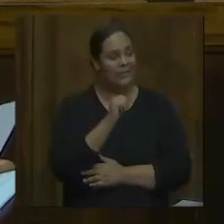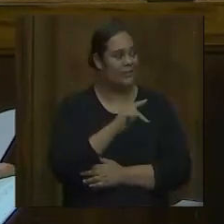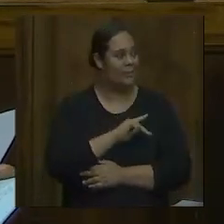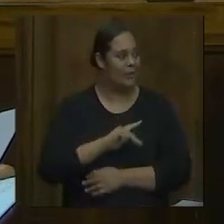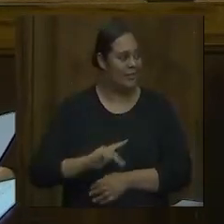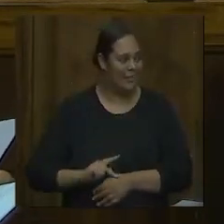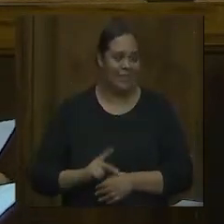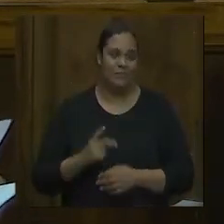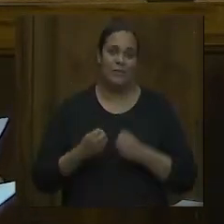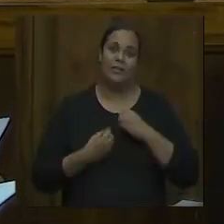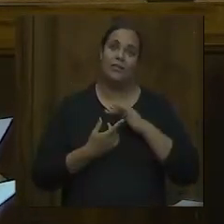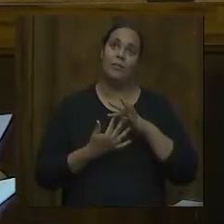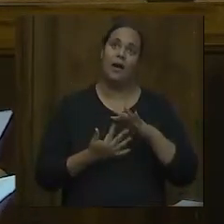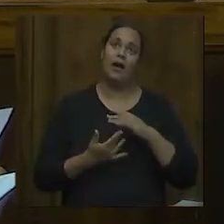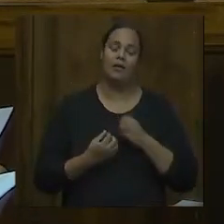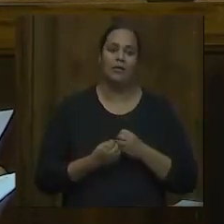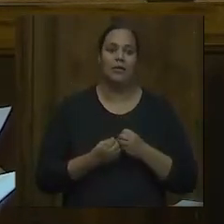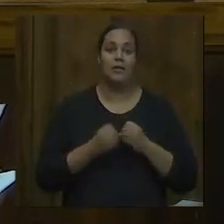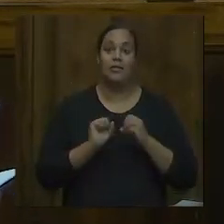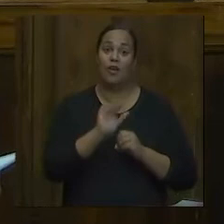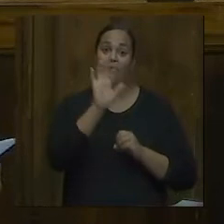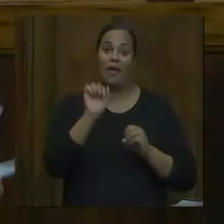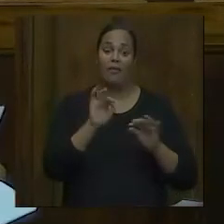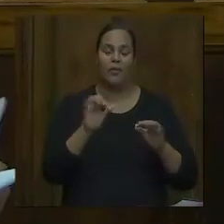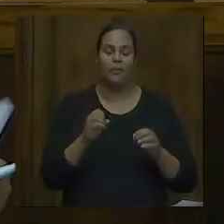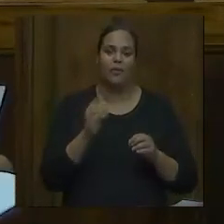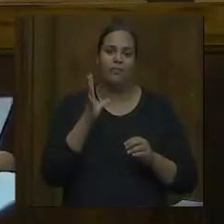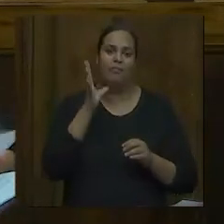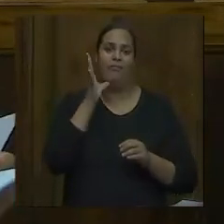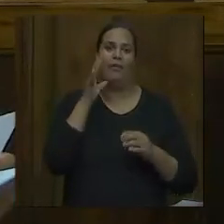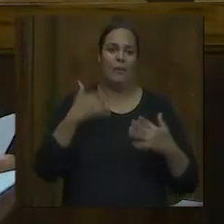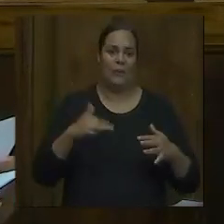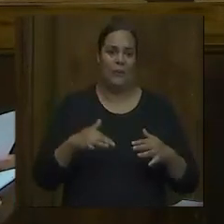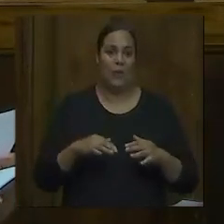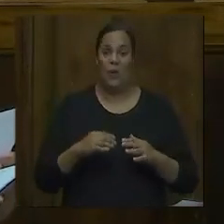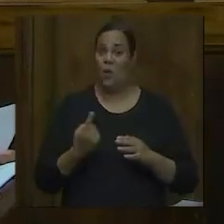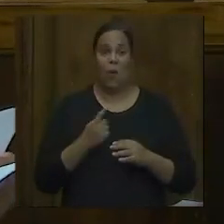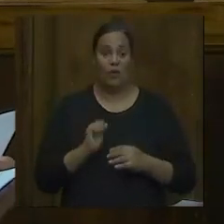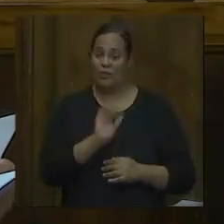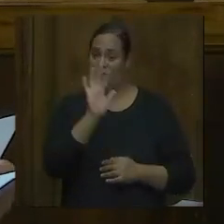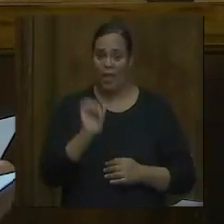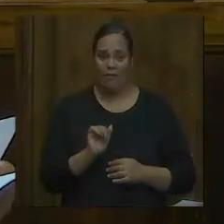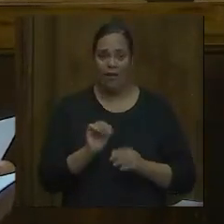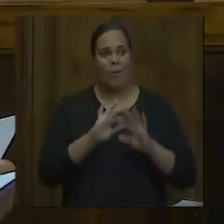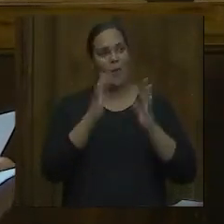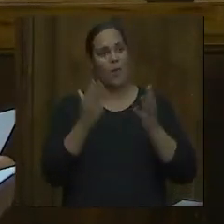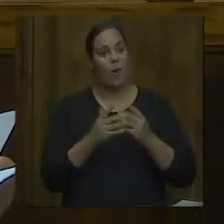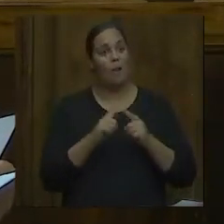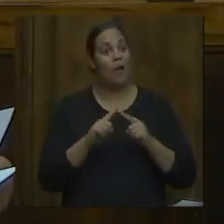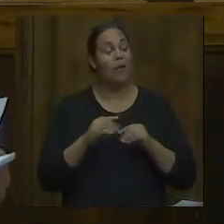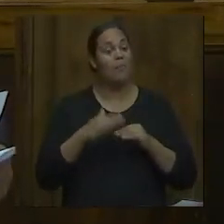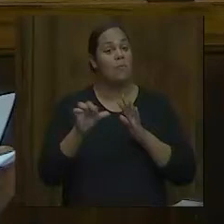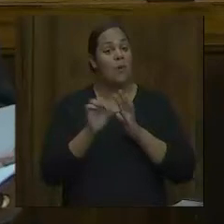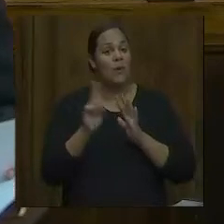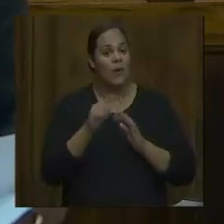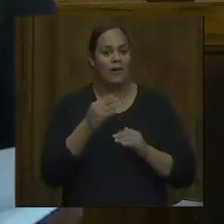South Africans and the rest of the world, but also, in particularly, inspired me. This